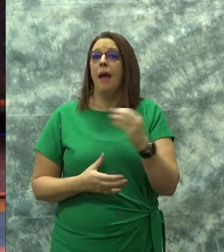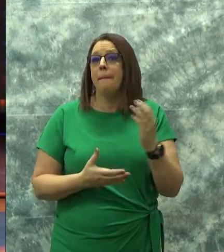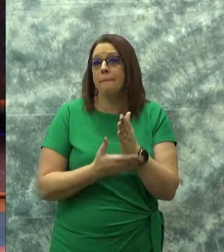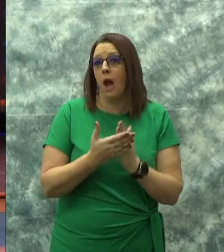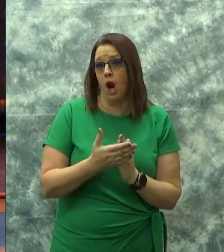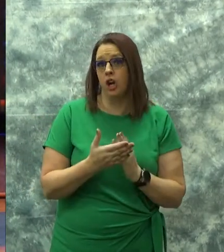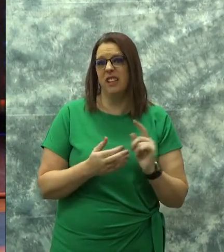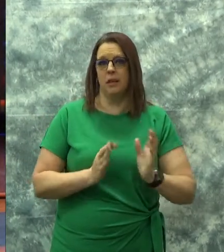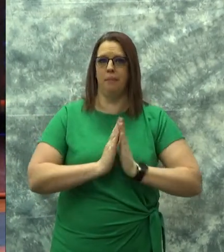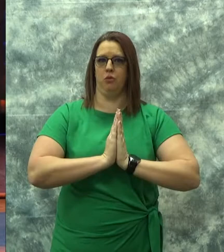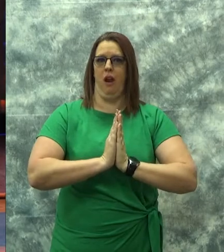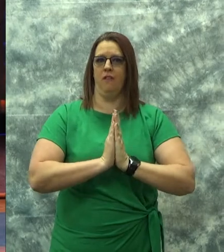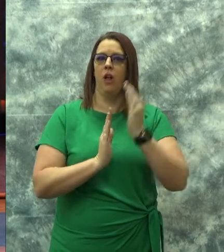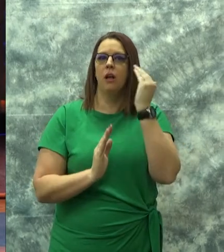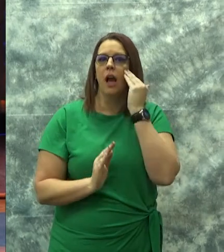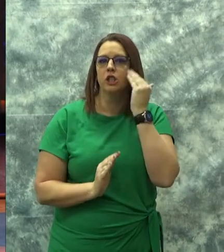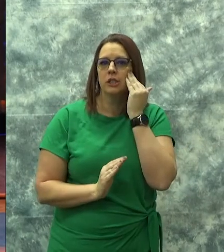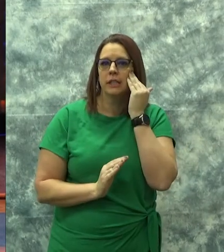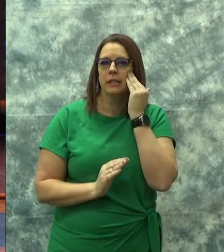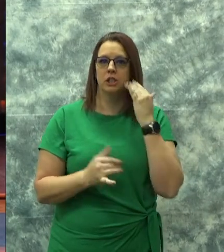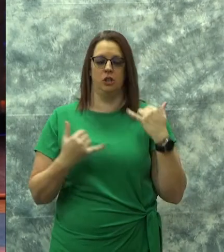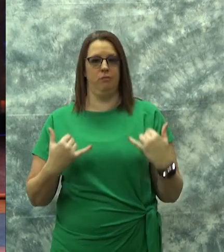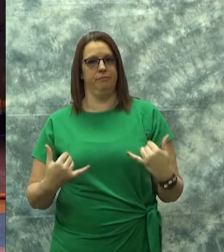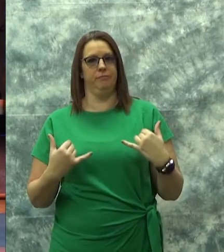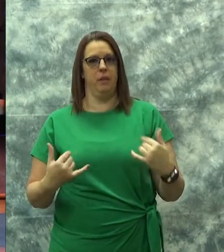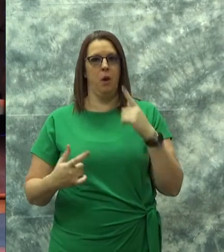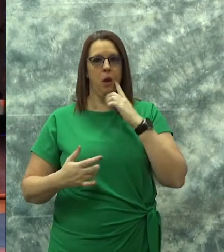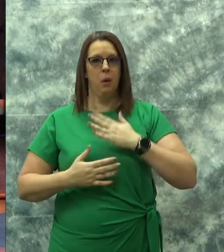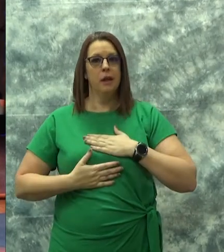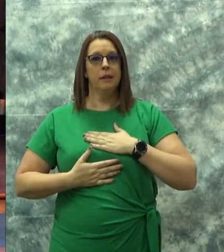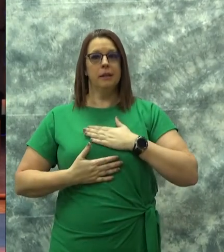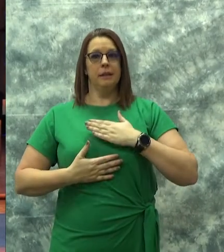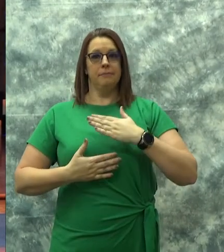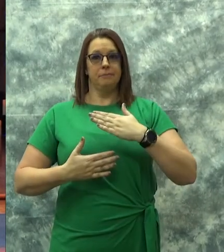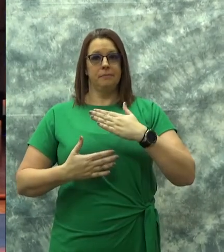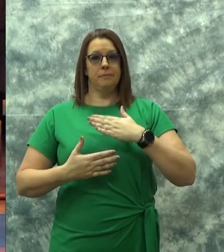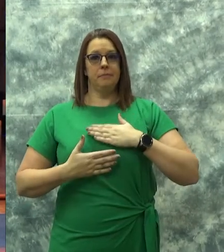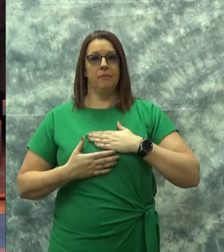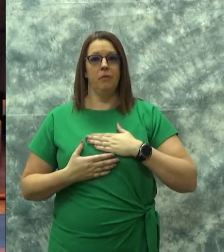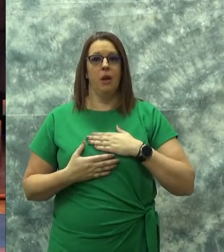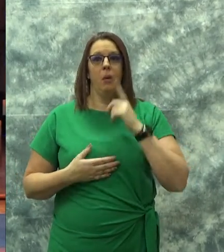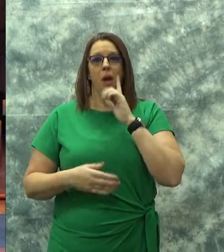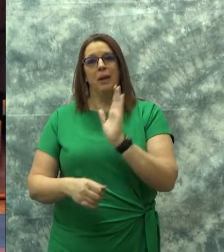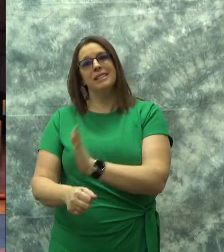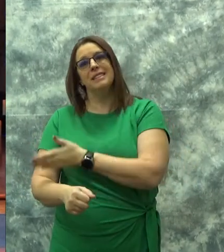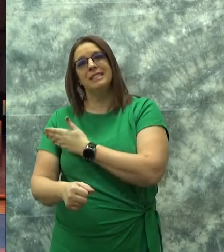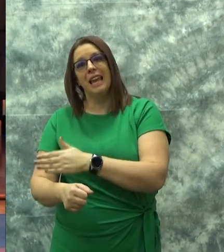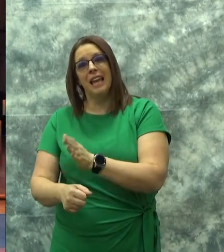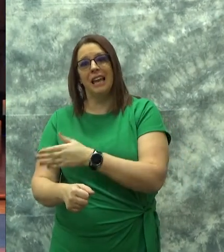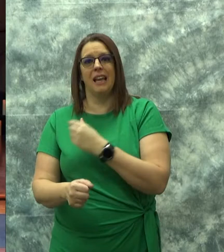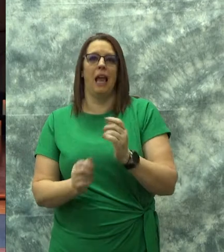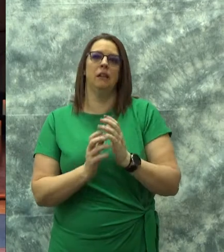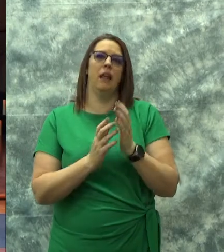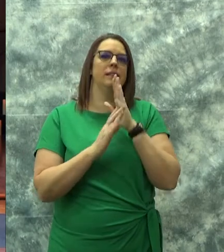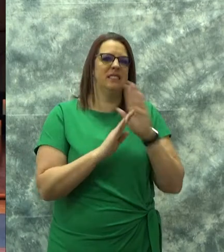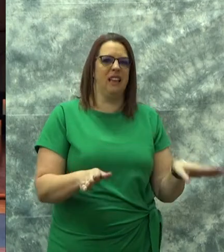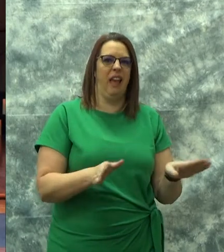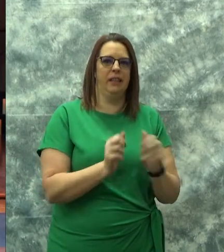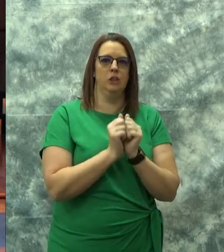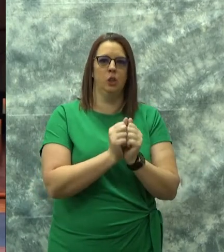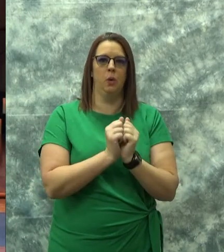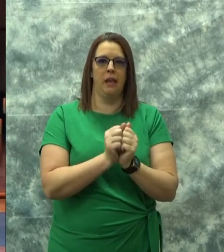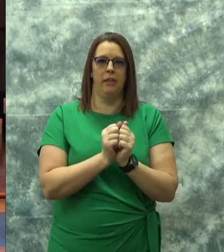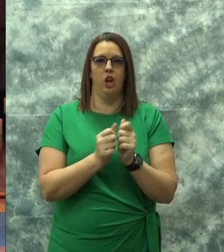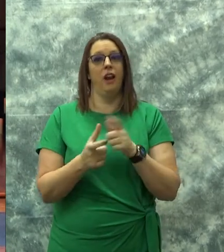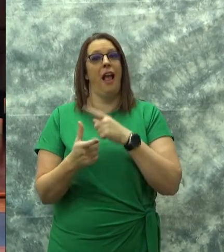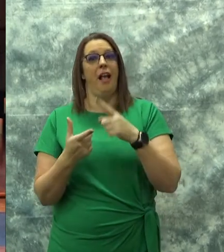we stand for also is that prayerful consciousness. So right now, we're going to take some deep breaths. We're going to sing together. We're going to have a little silence